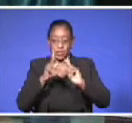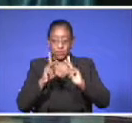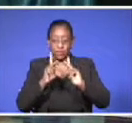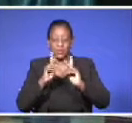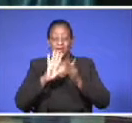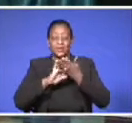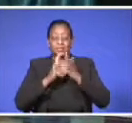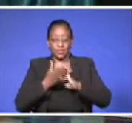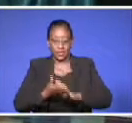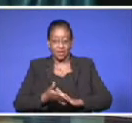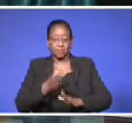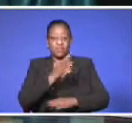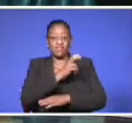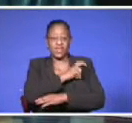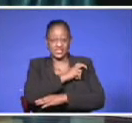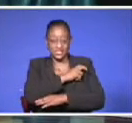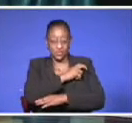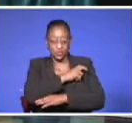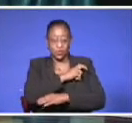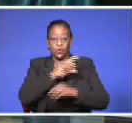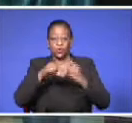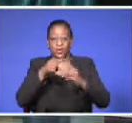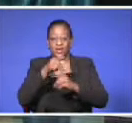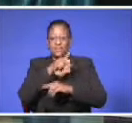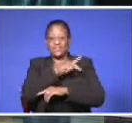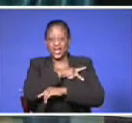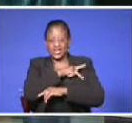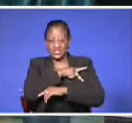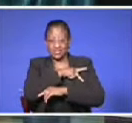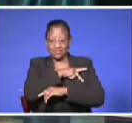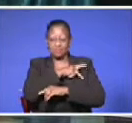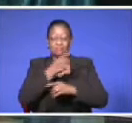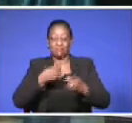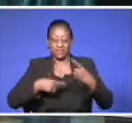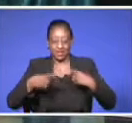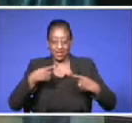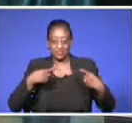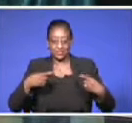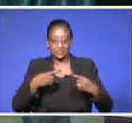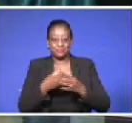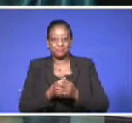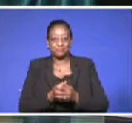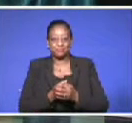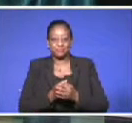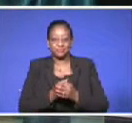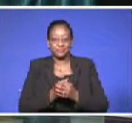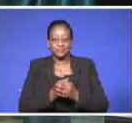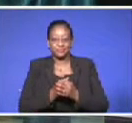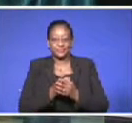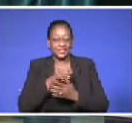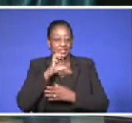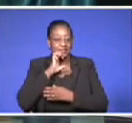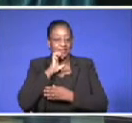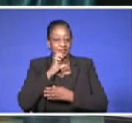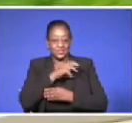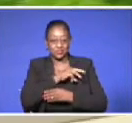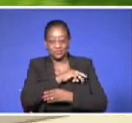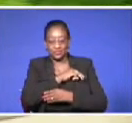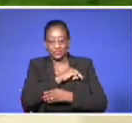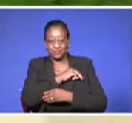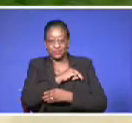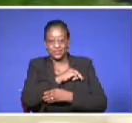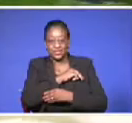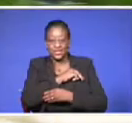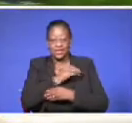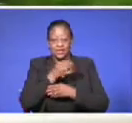the pending arrival of the Pfizer vaccine. She spoke with our Cleopatra Murphy. As the rate of hospitalizations